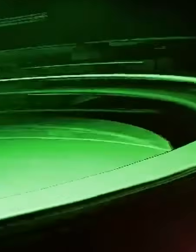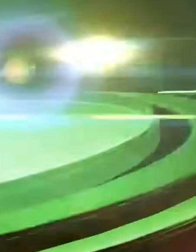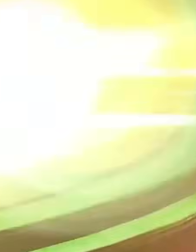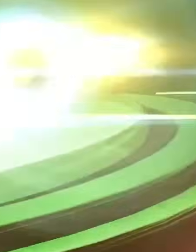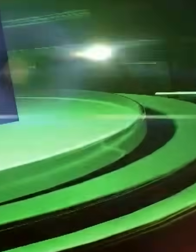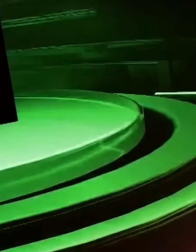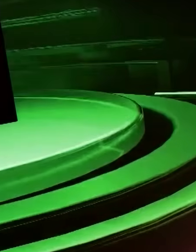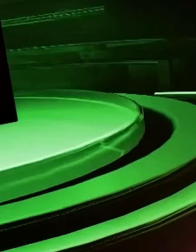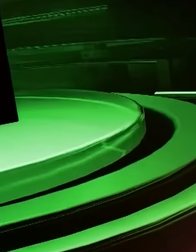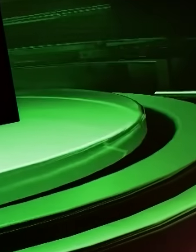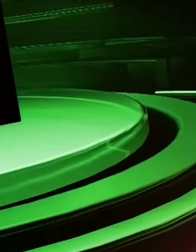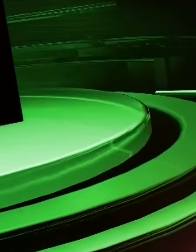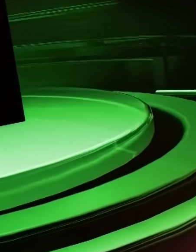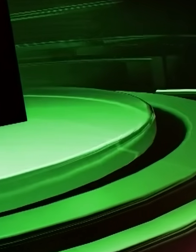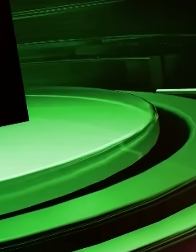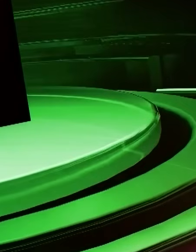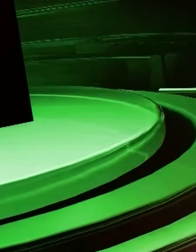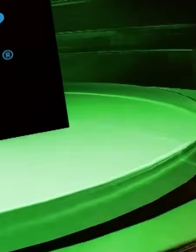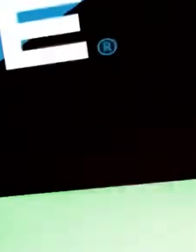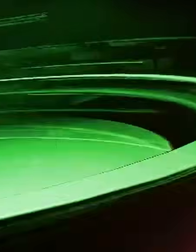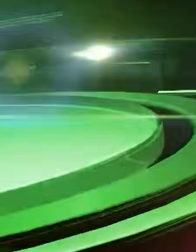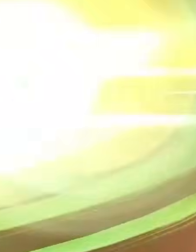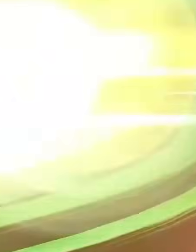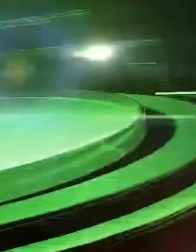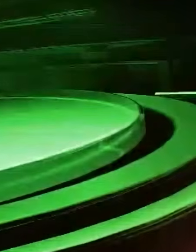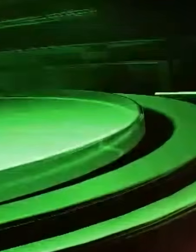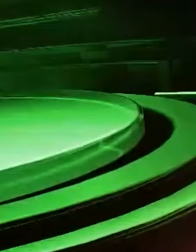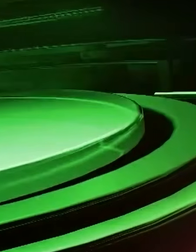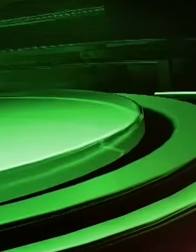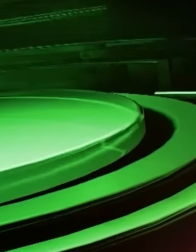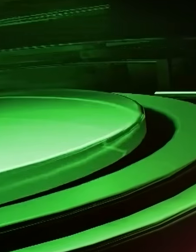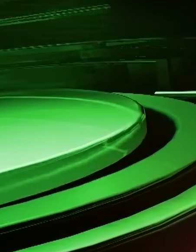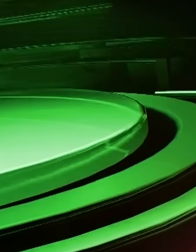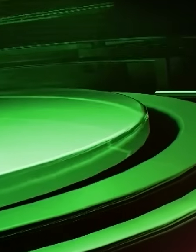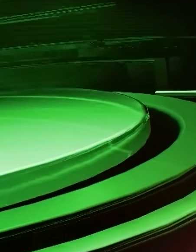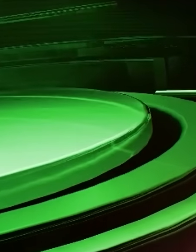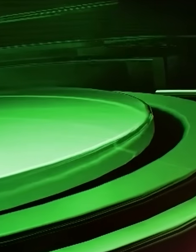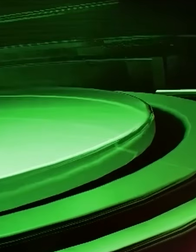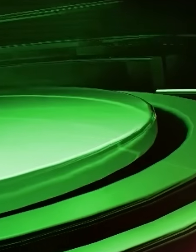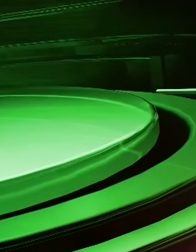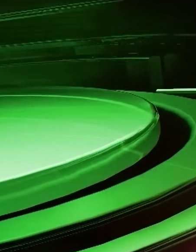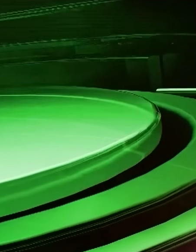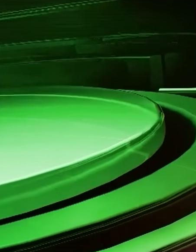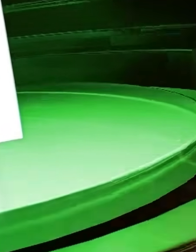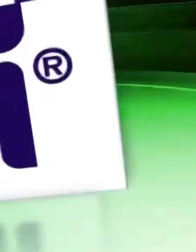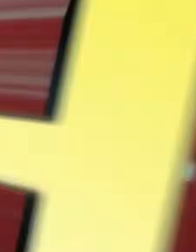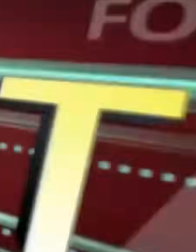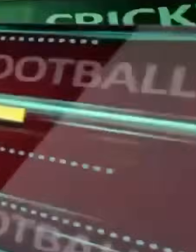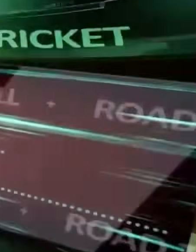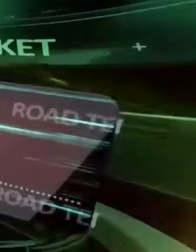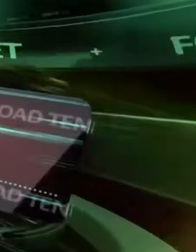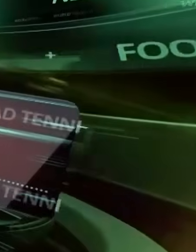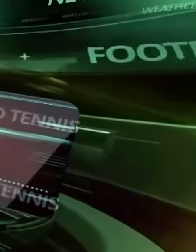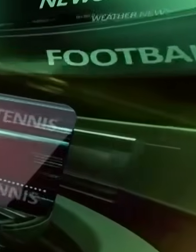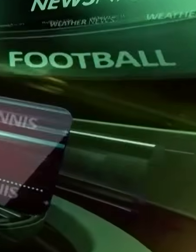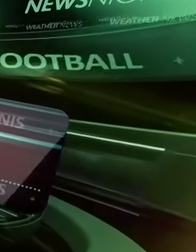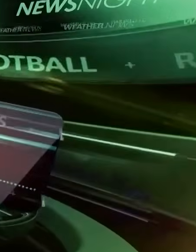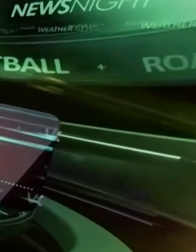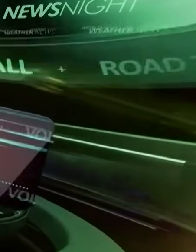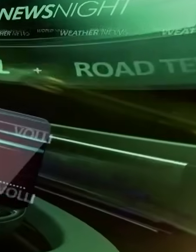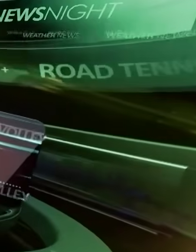you by Power In. Pause is power. And by Dasani. Live first, Dasani after.